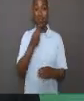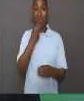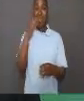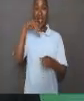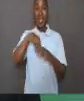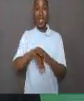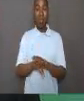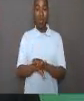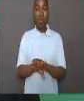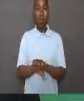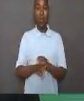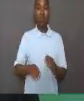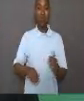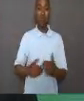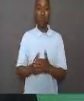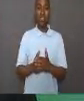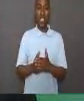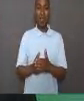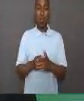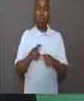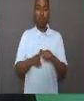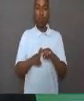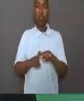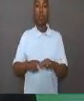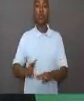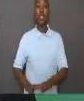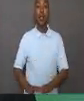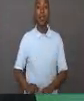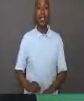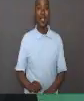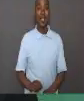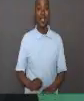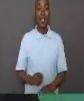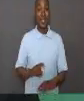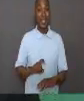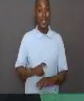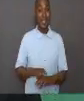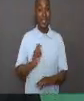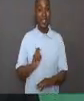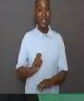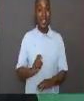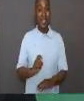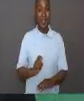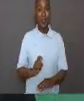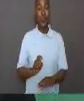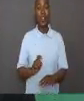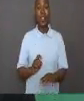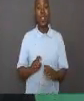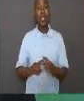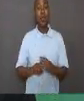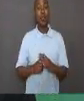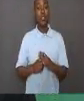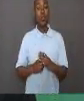hook-like suctions. From there, the cysticerci begins